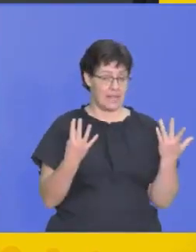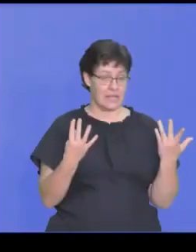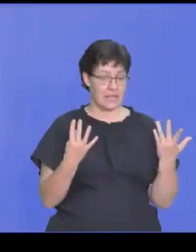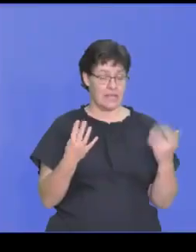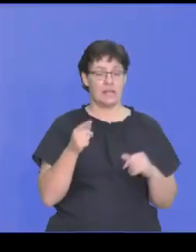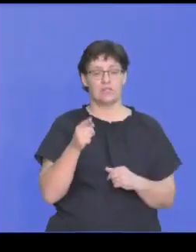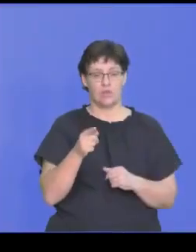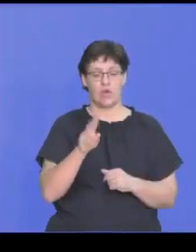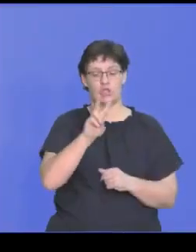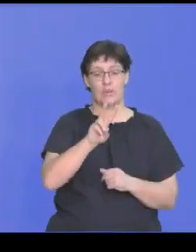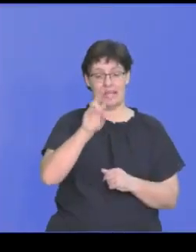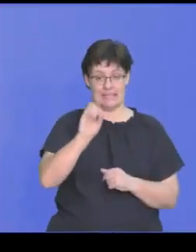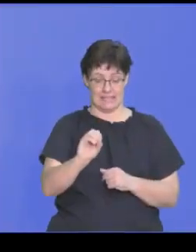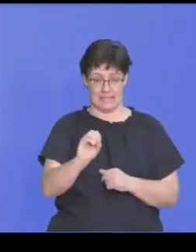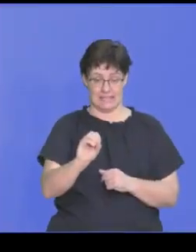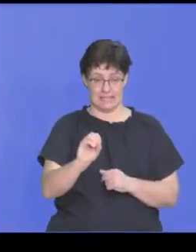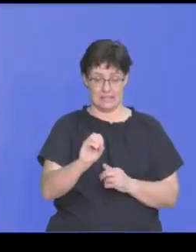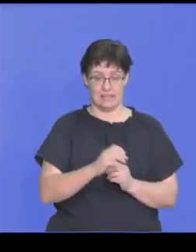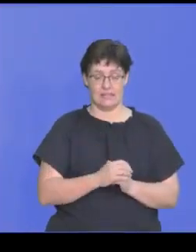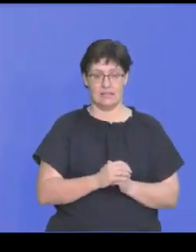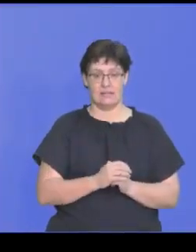many? So it was 20